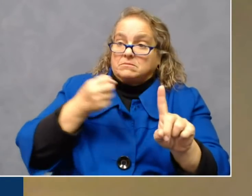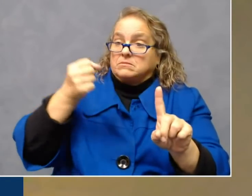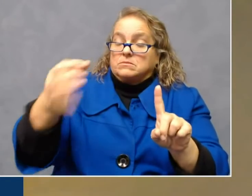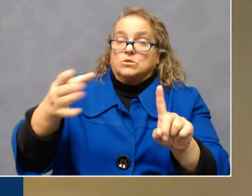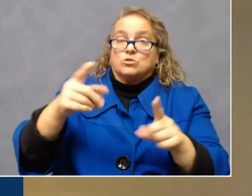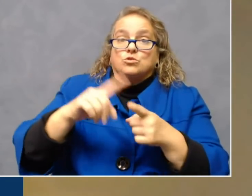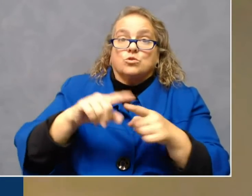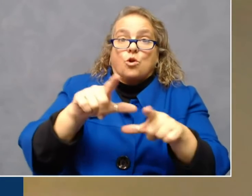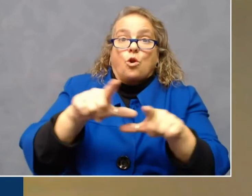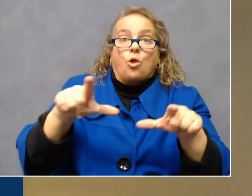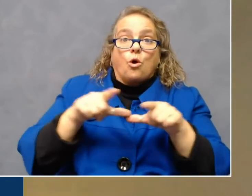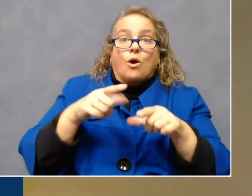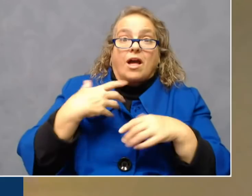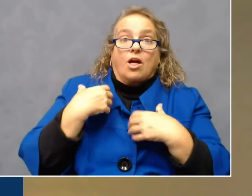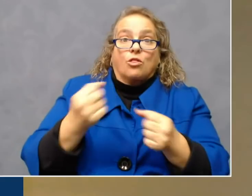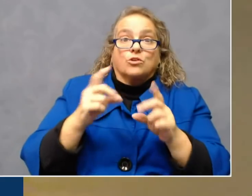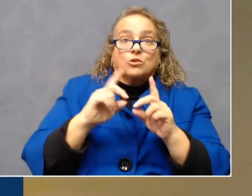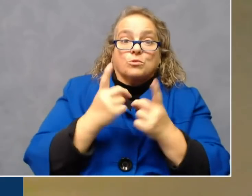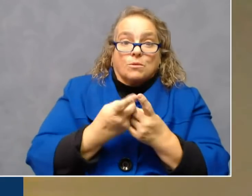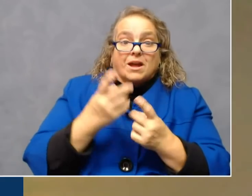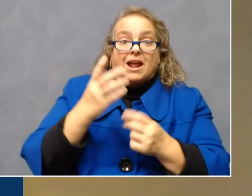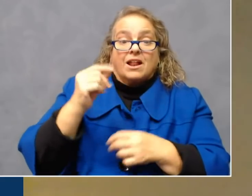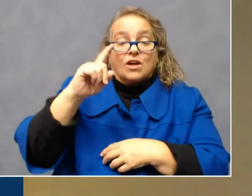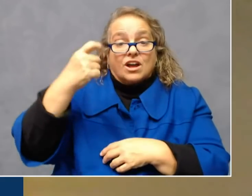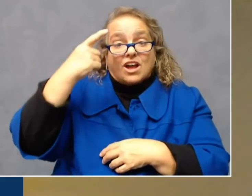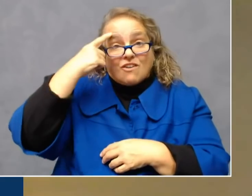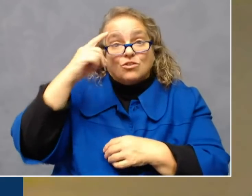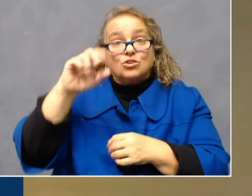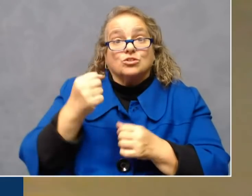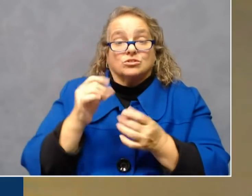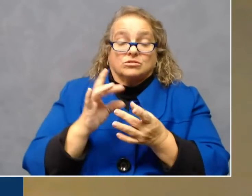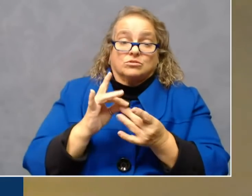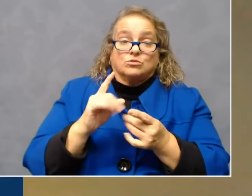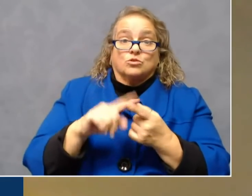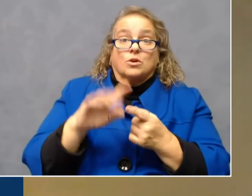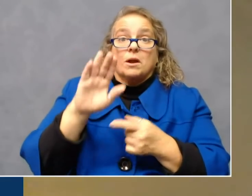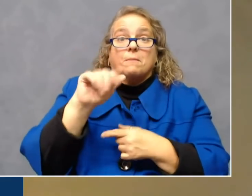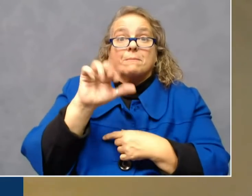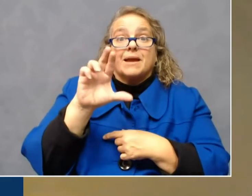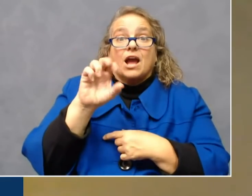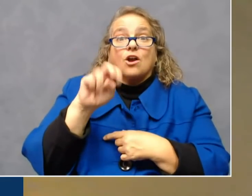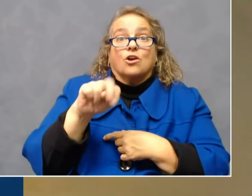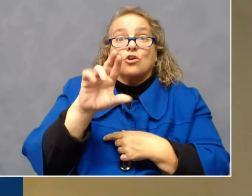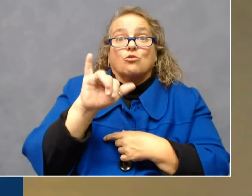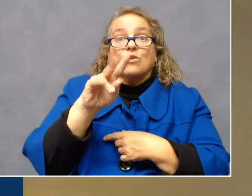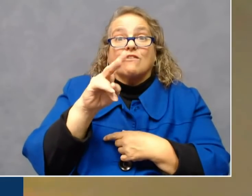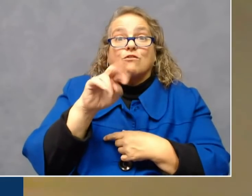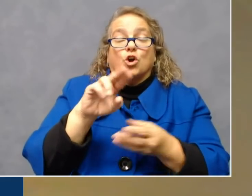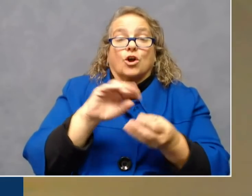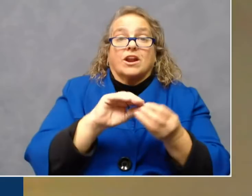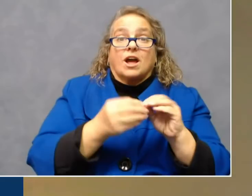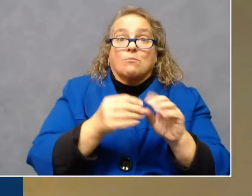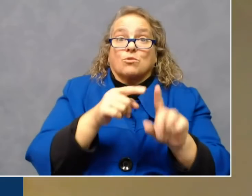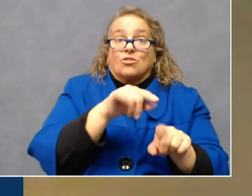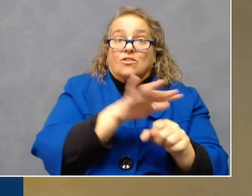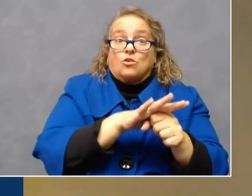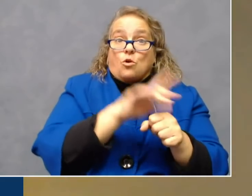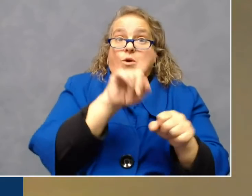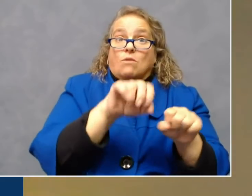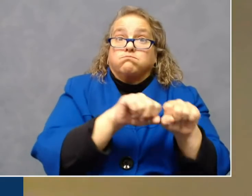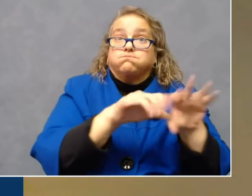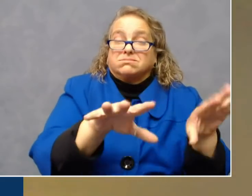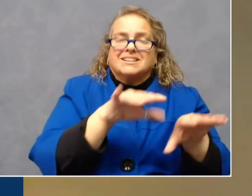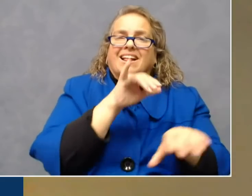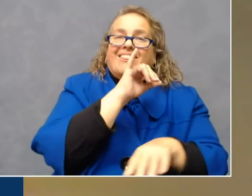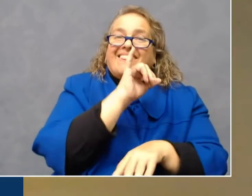So the governor's reference to the Barron River numbers I think is a pretty good indication